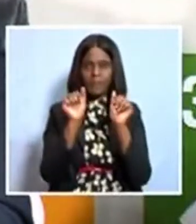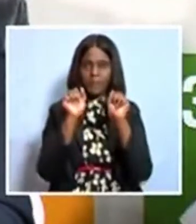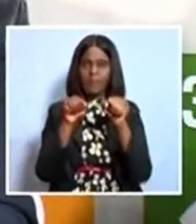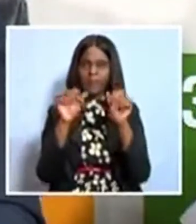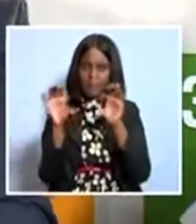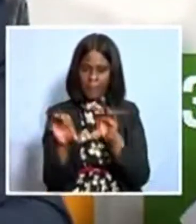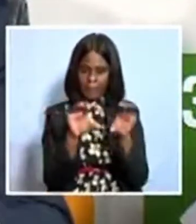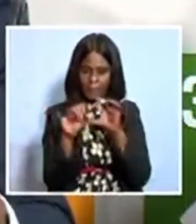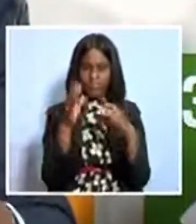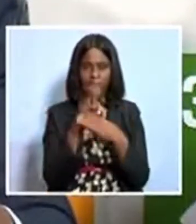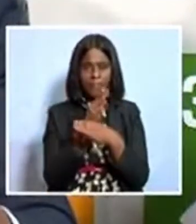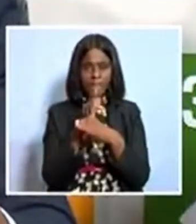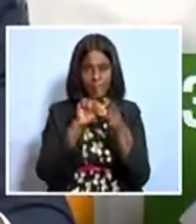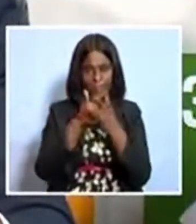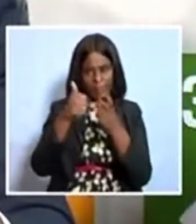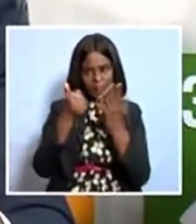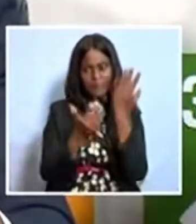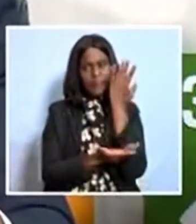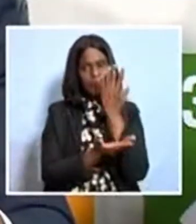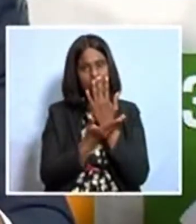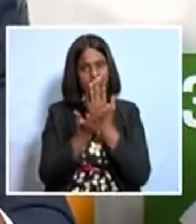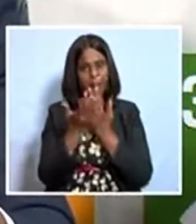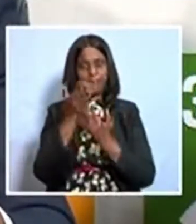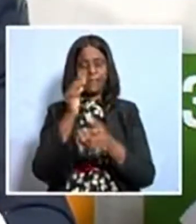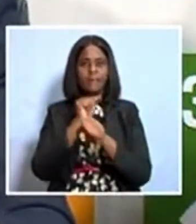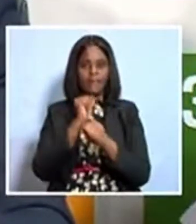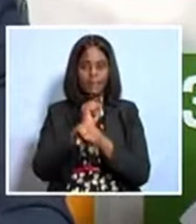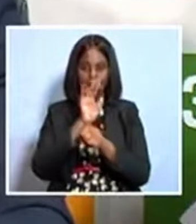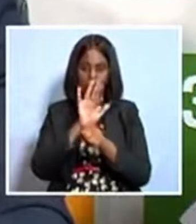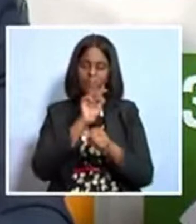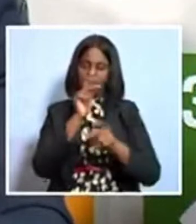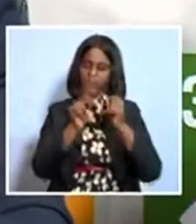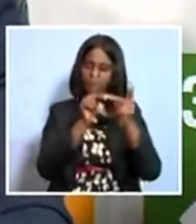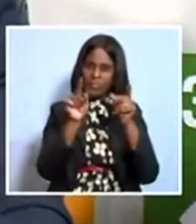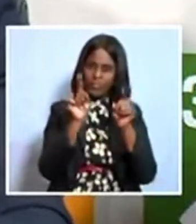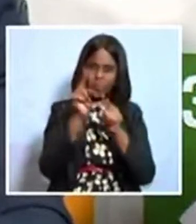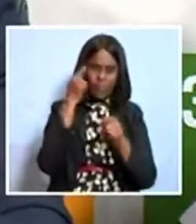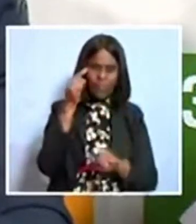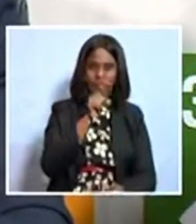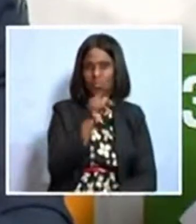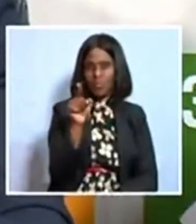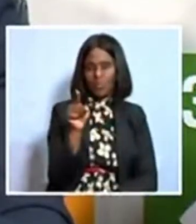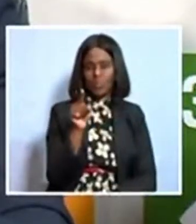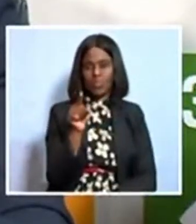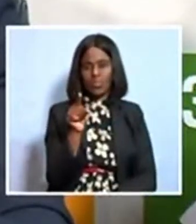And how are they able to innovate their processes in order for them to